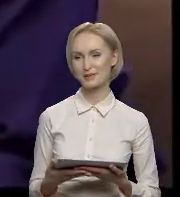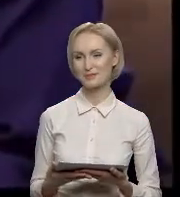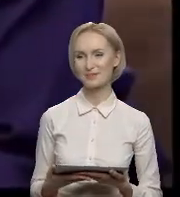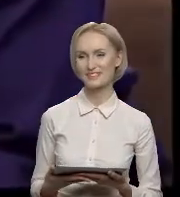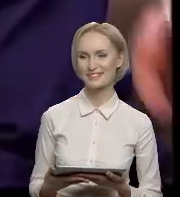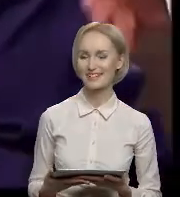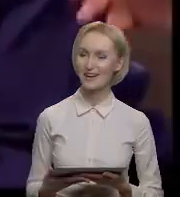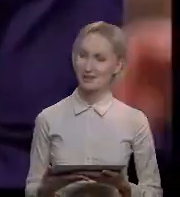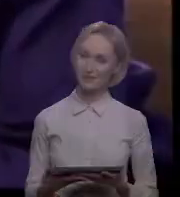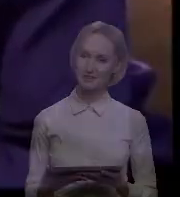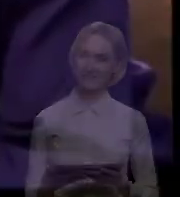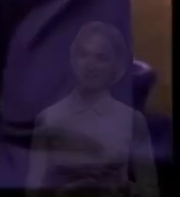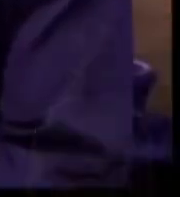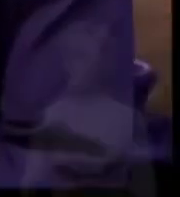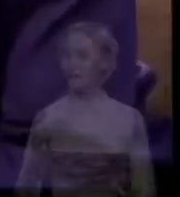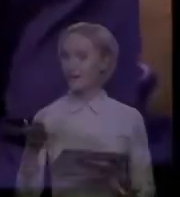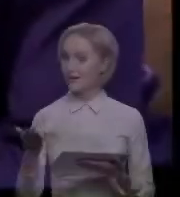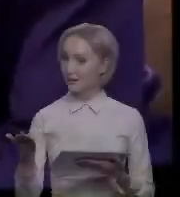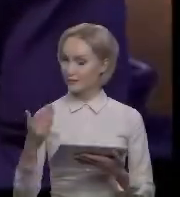All right. So